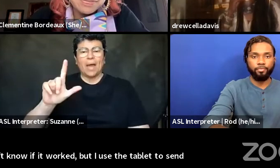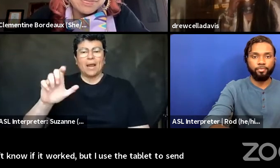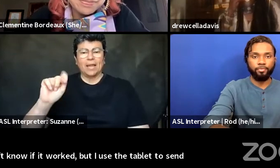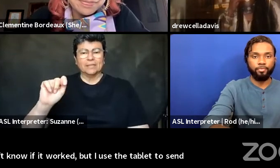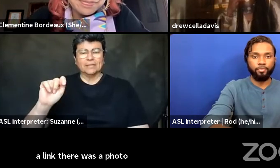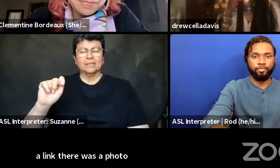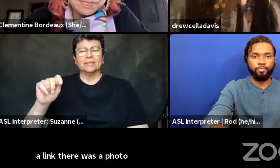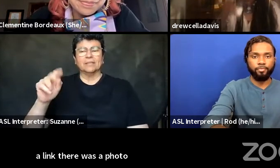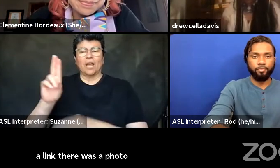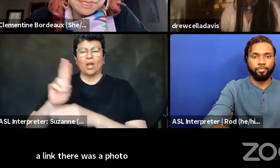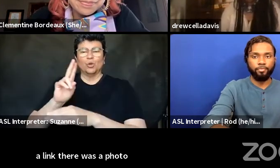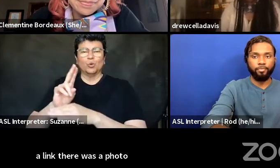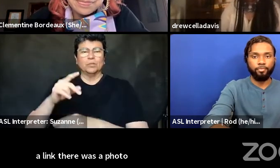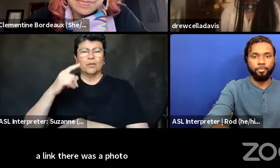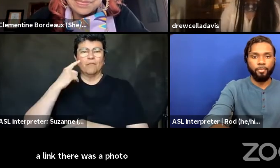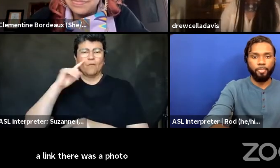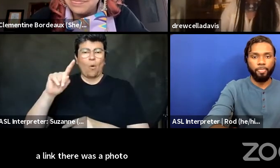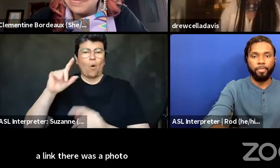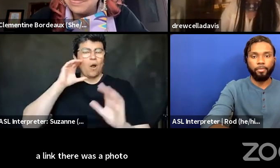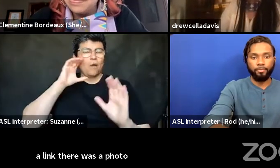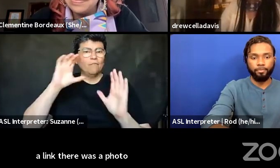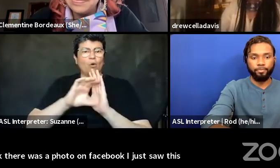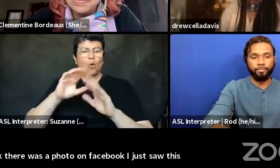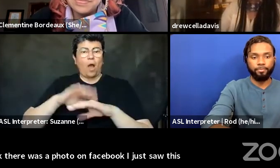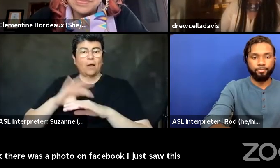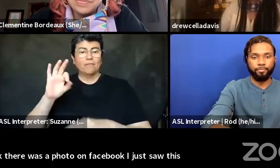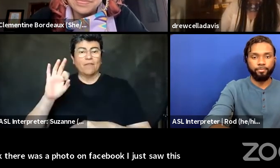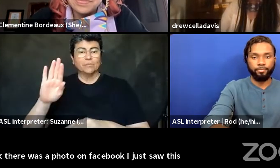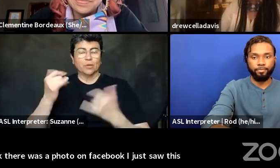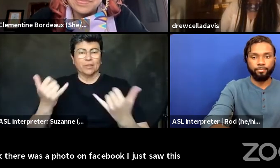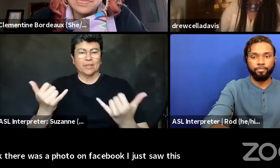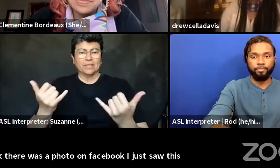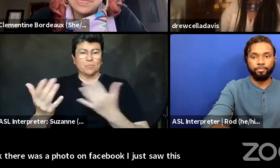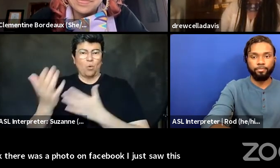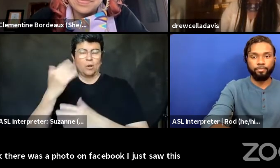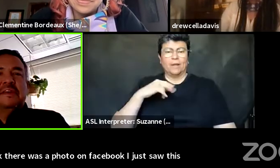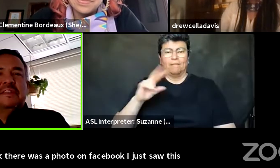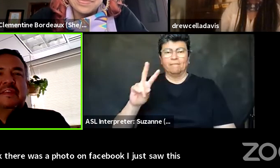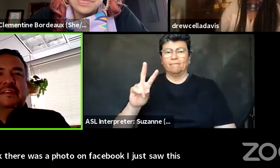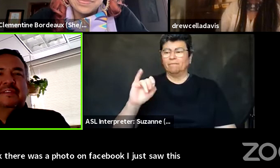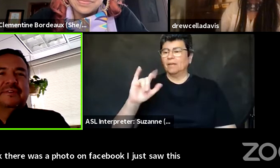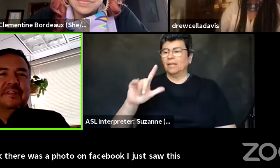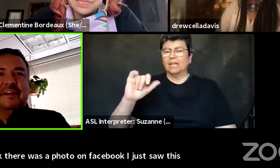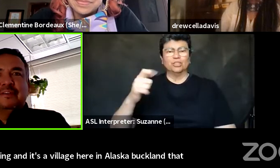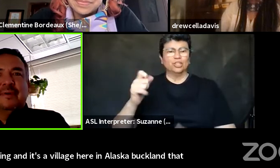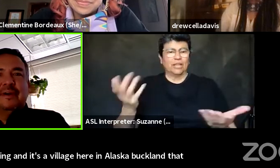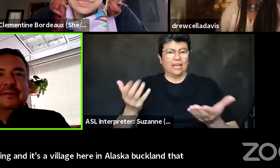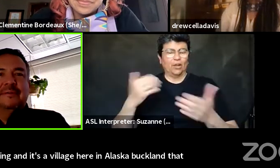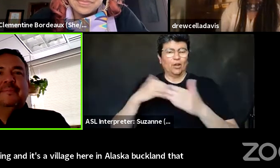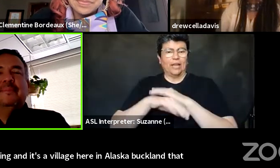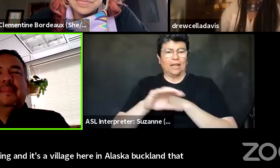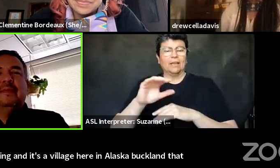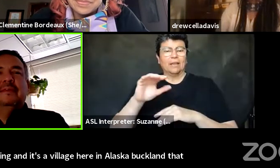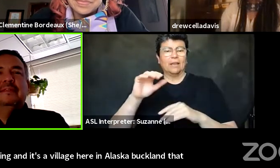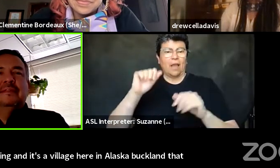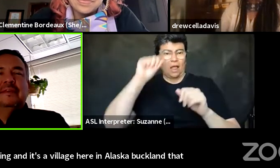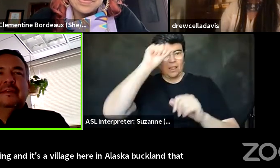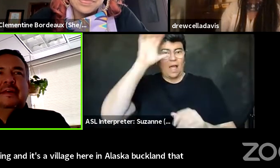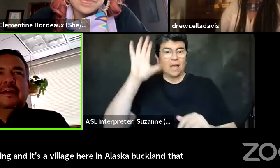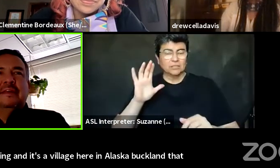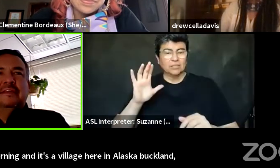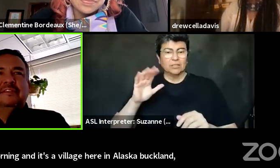a photo on Facebook I just saw this morning, and it's a village here in Alaska, Buckland, that is currently underwater.